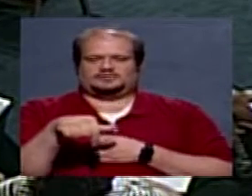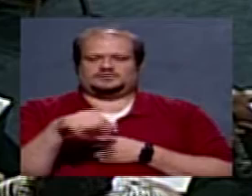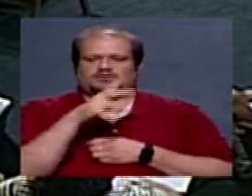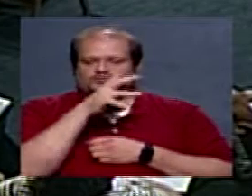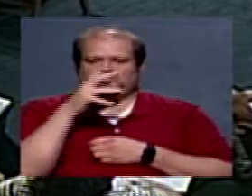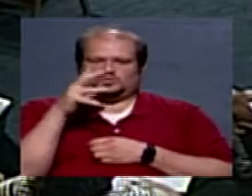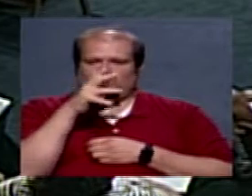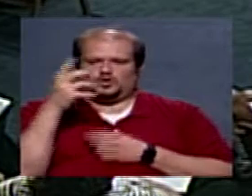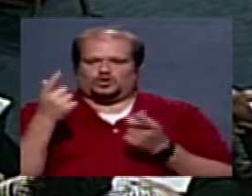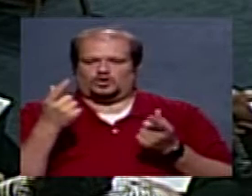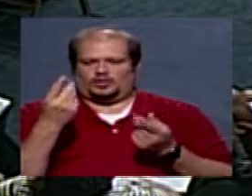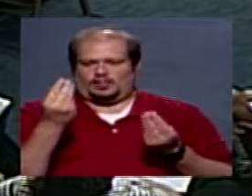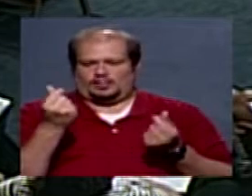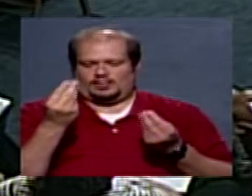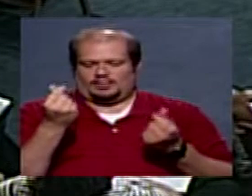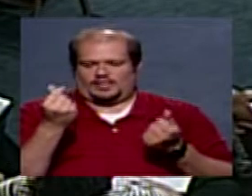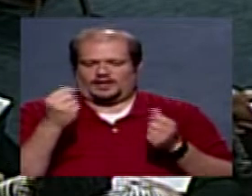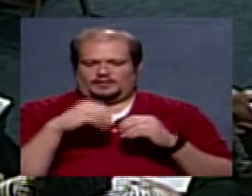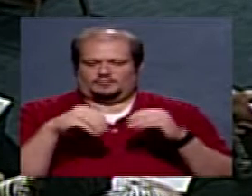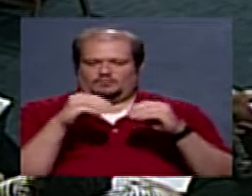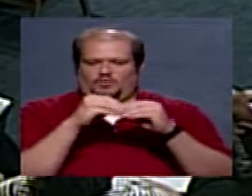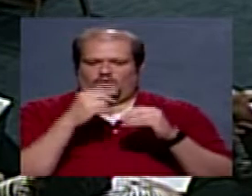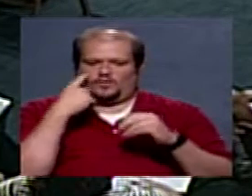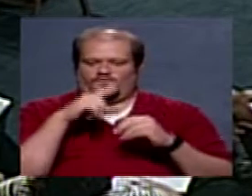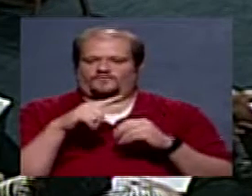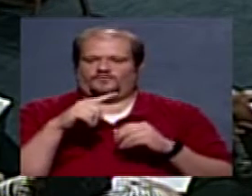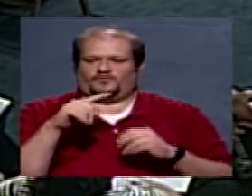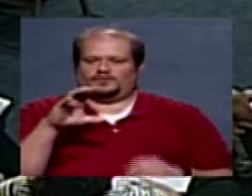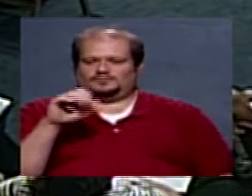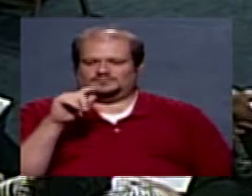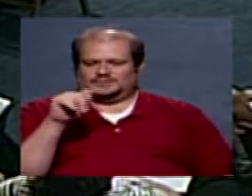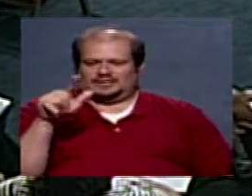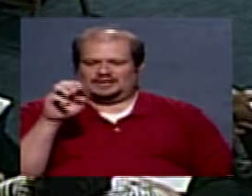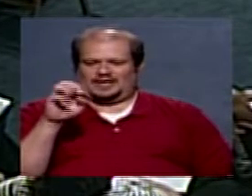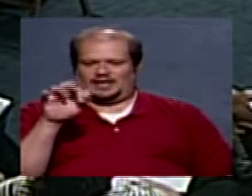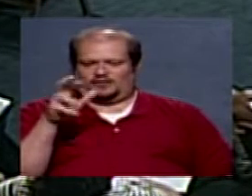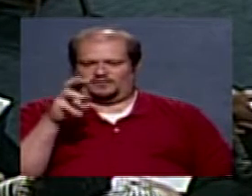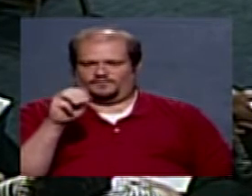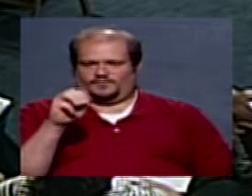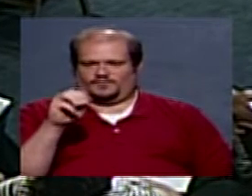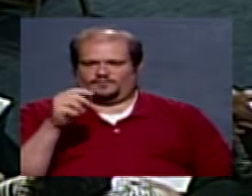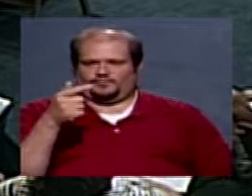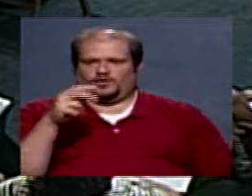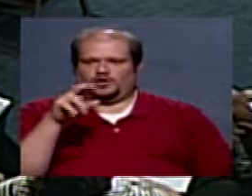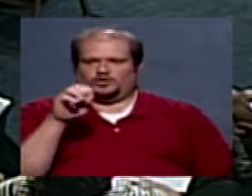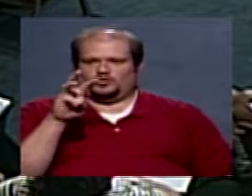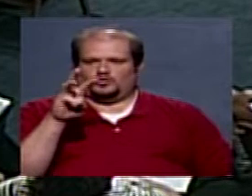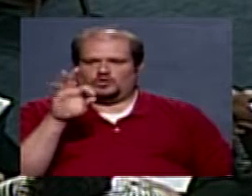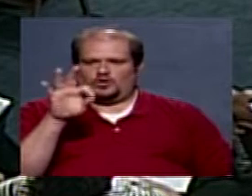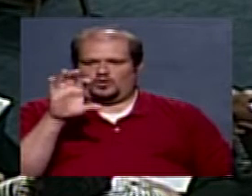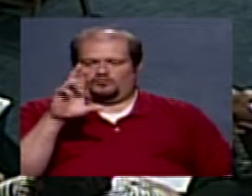rural land, more for a cattle farm or a row crop farm where